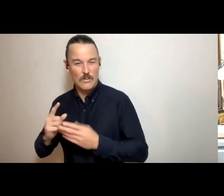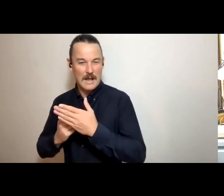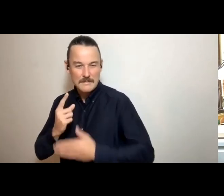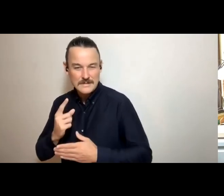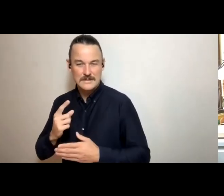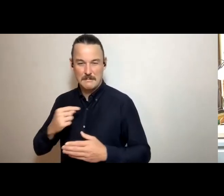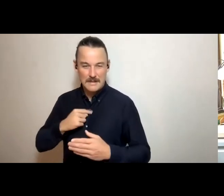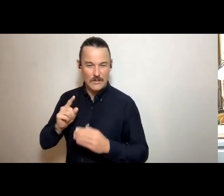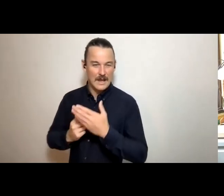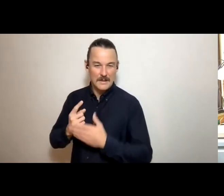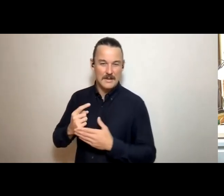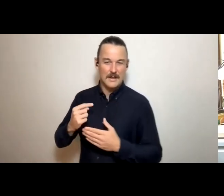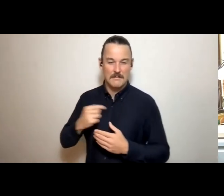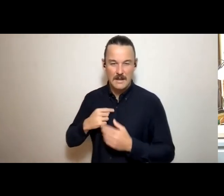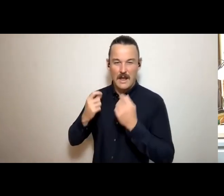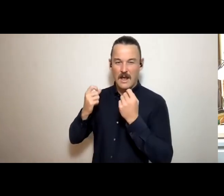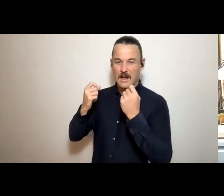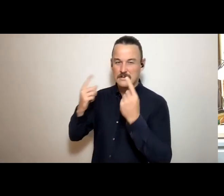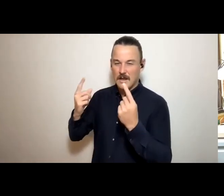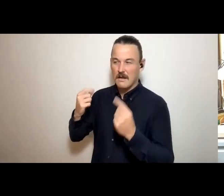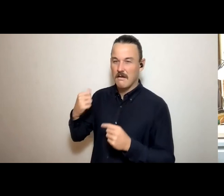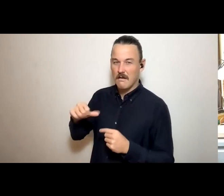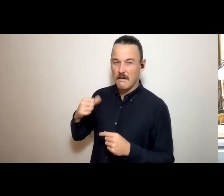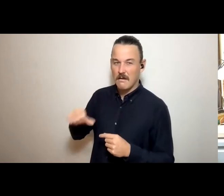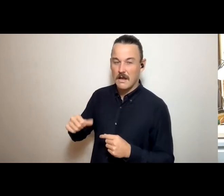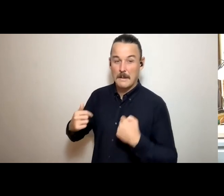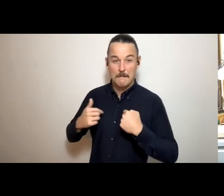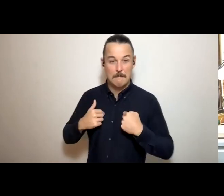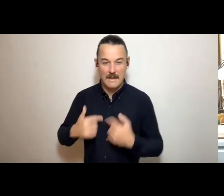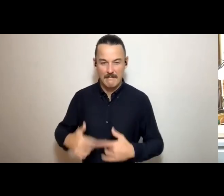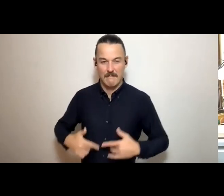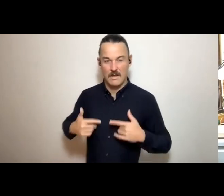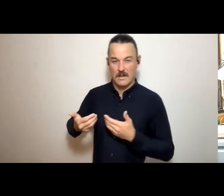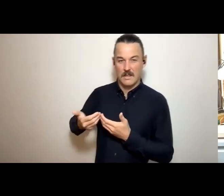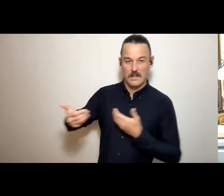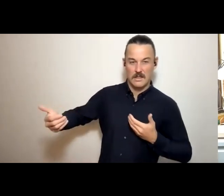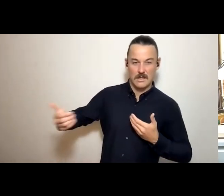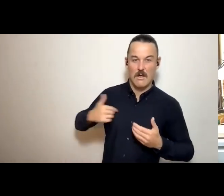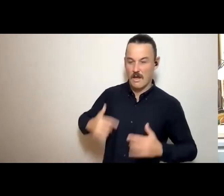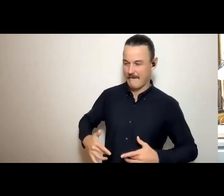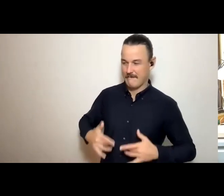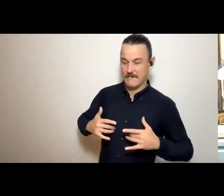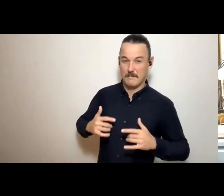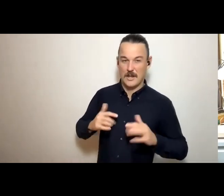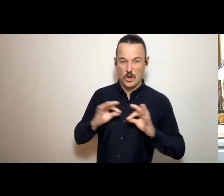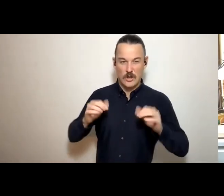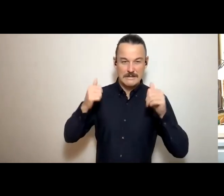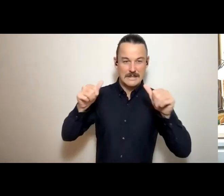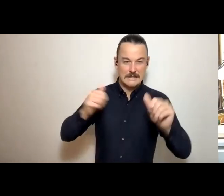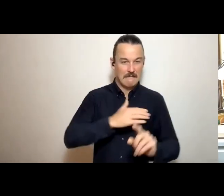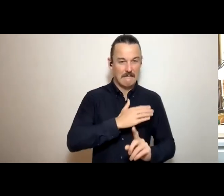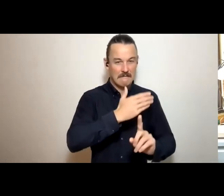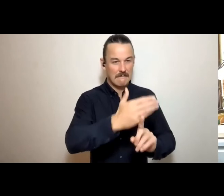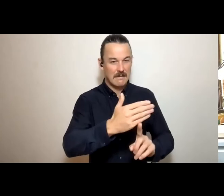our outsiderhood, and our failure to be successful in, in life, had a lot to do with a disability